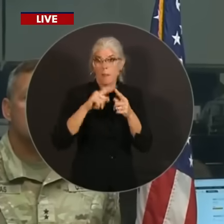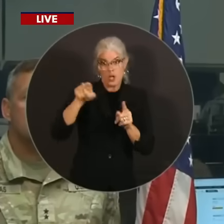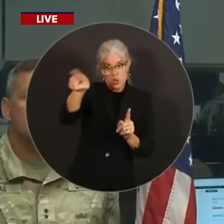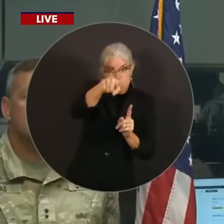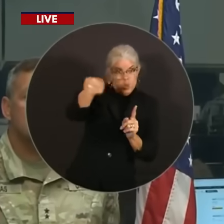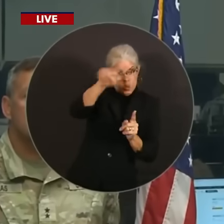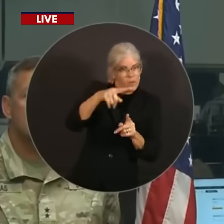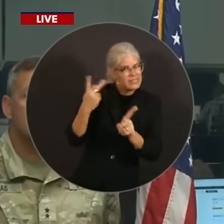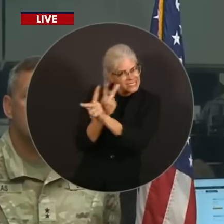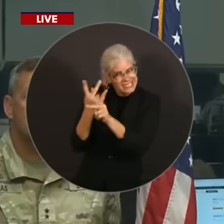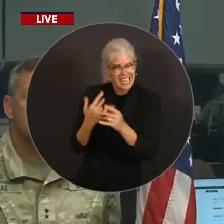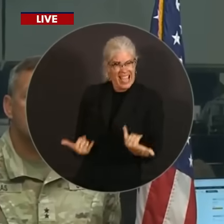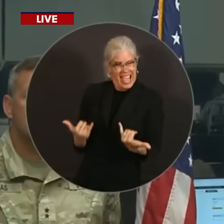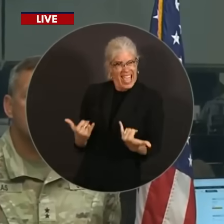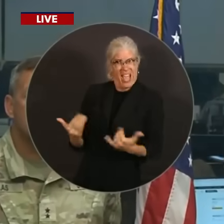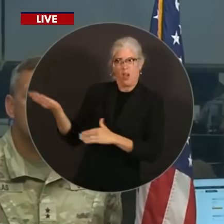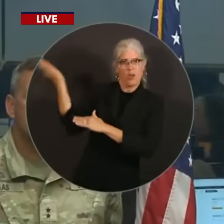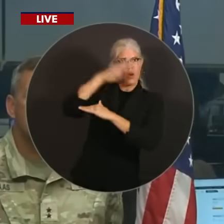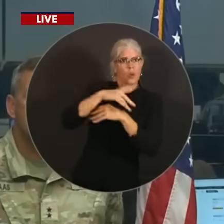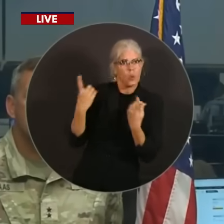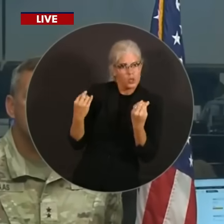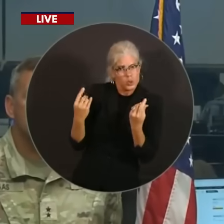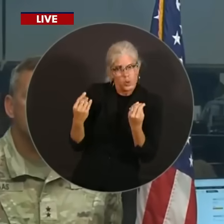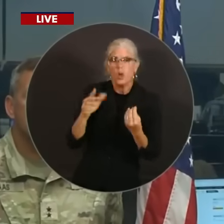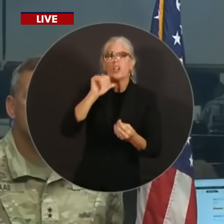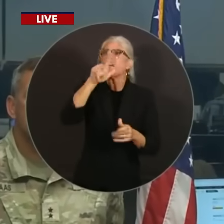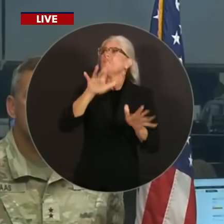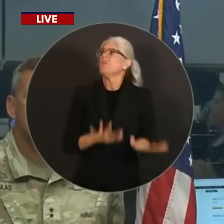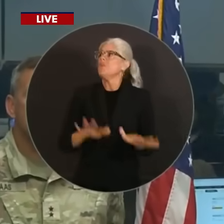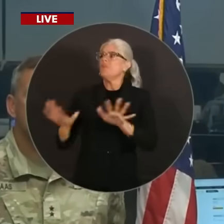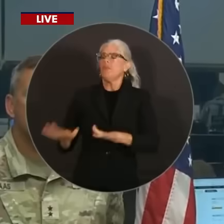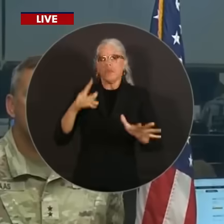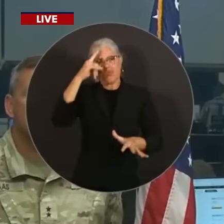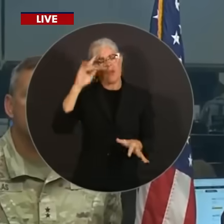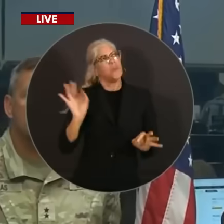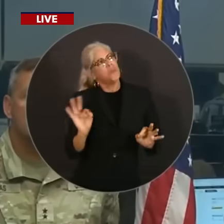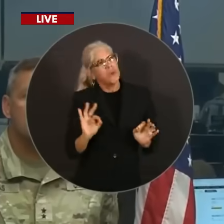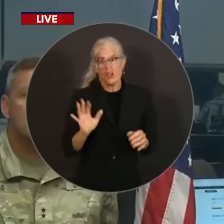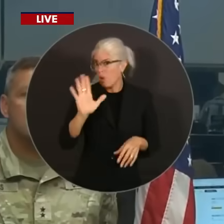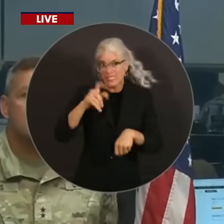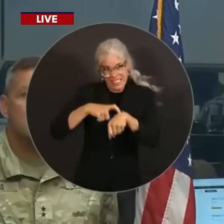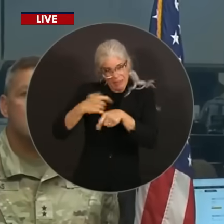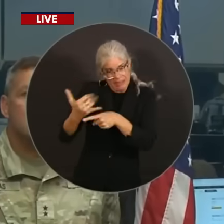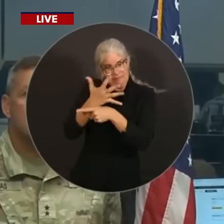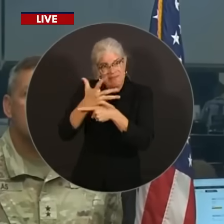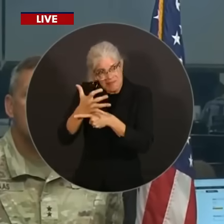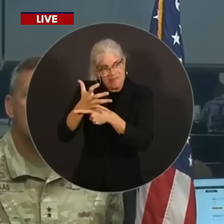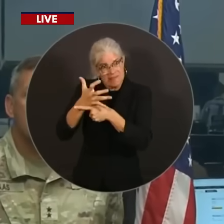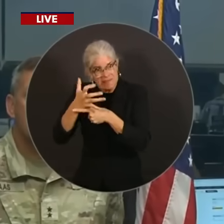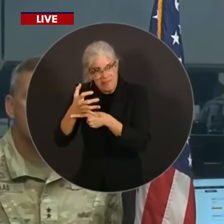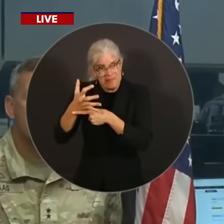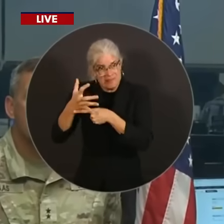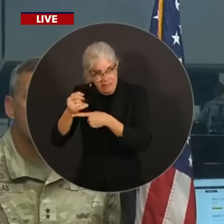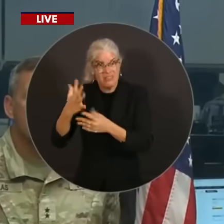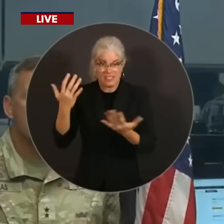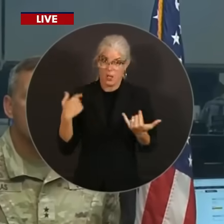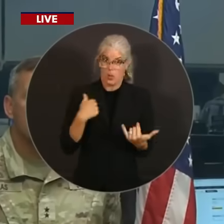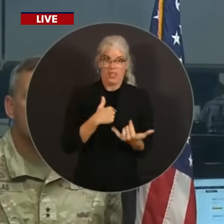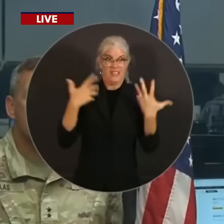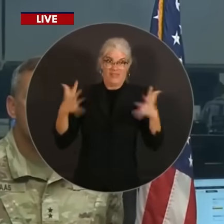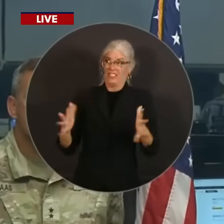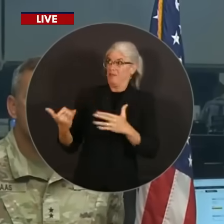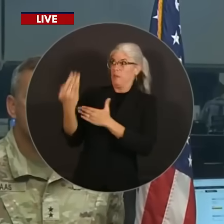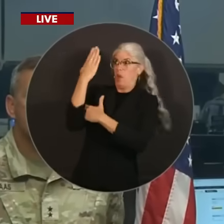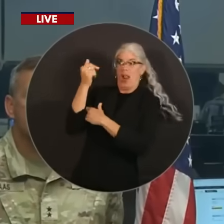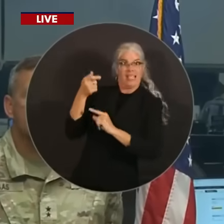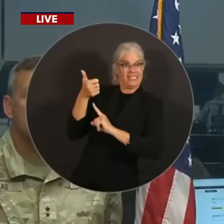time today, but do it. But time is going to start running out very, very soon. We are effective at 10:30 a.m. We